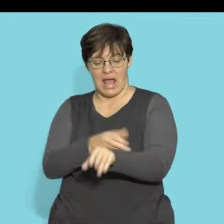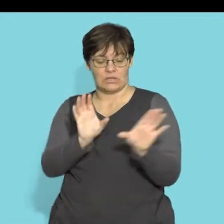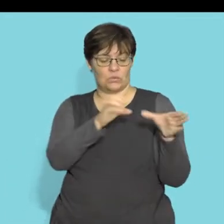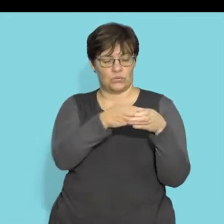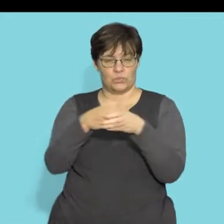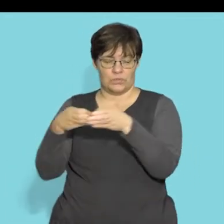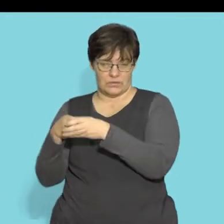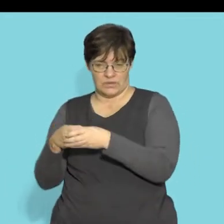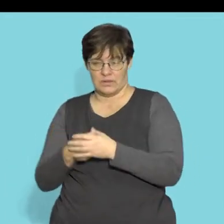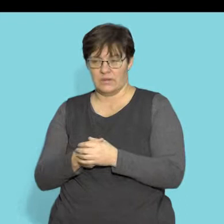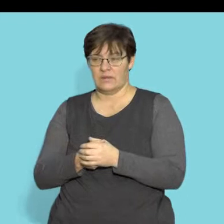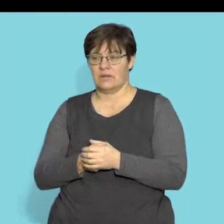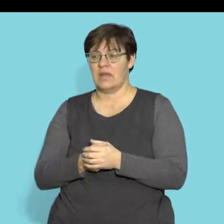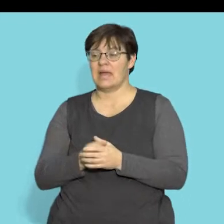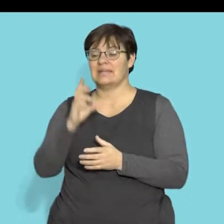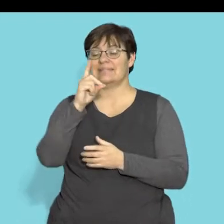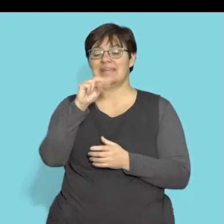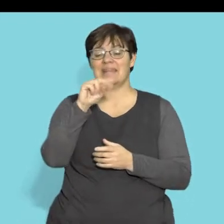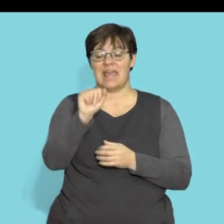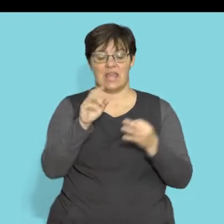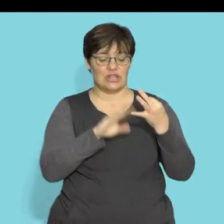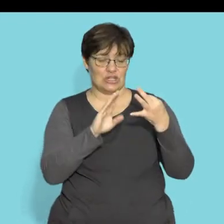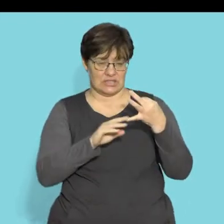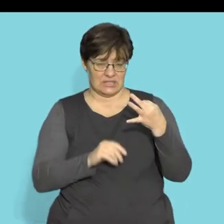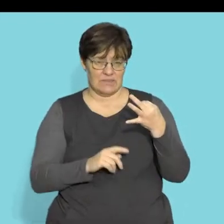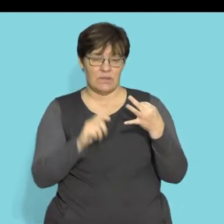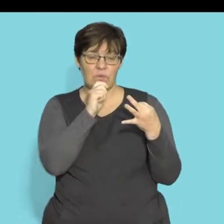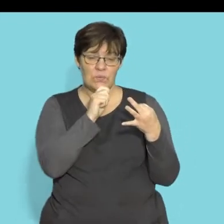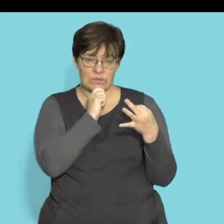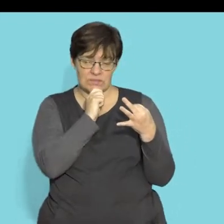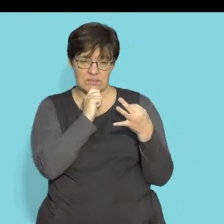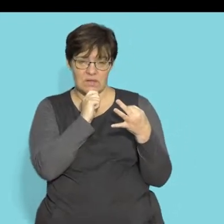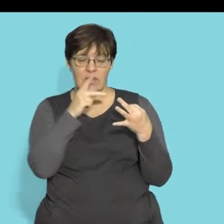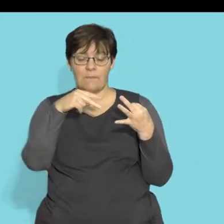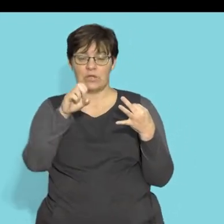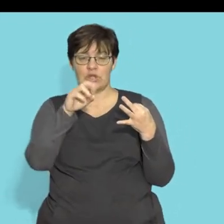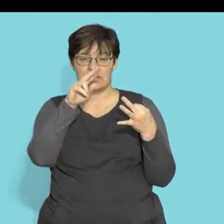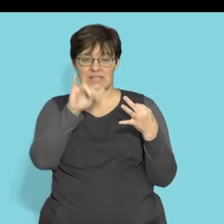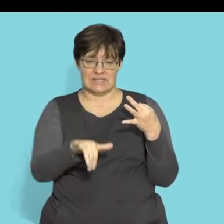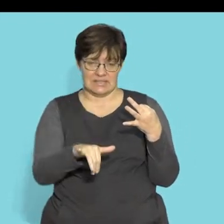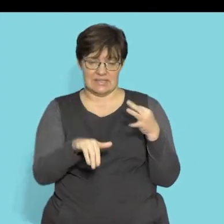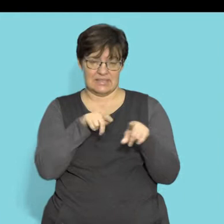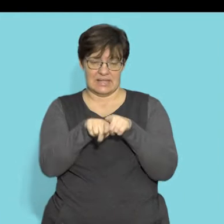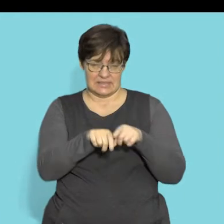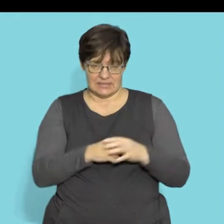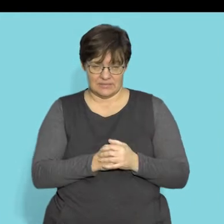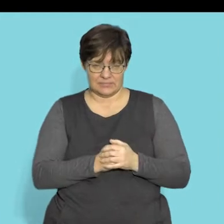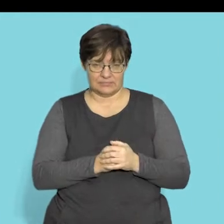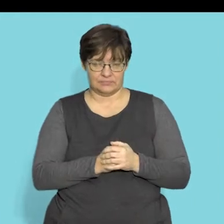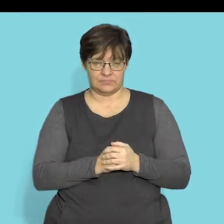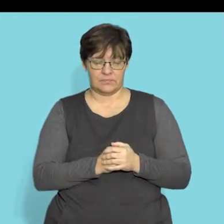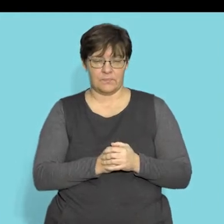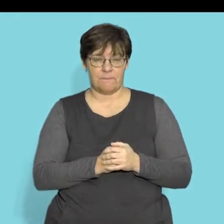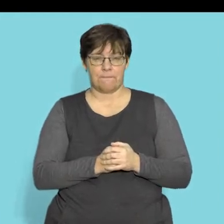blood grouping, and third, DNA are used in paternity testing.